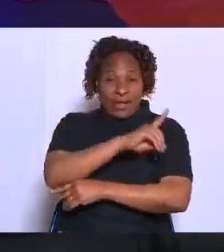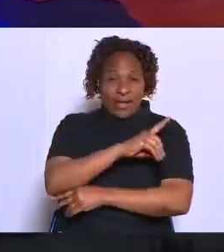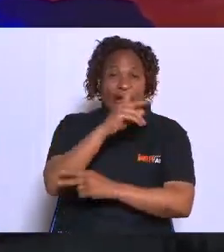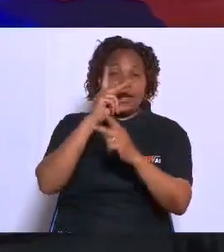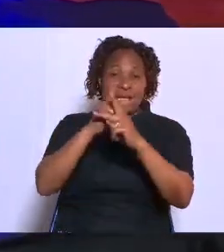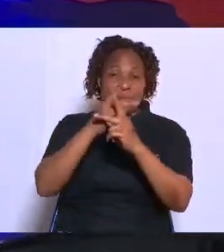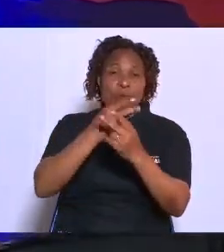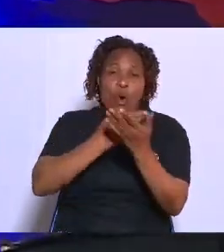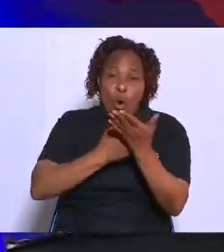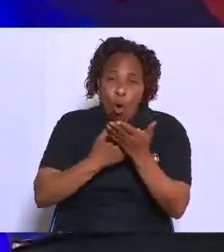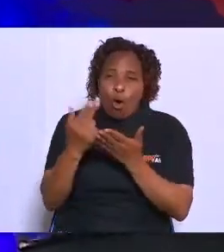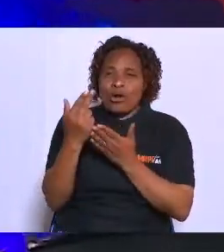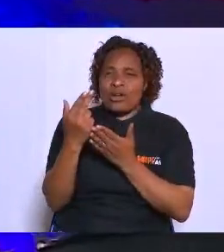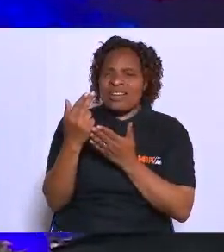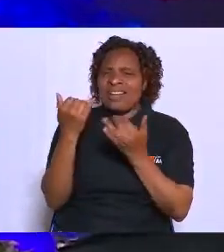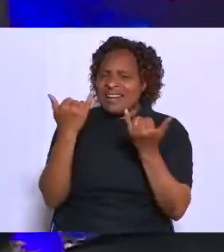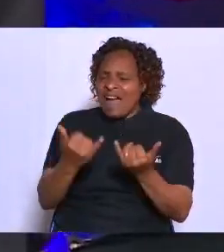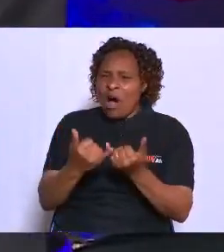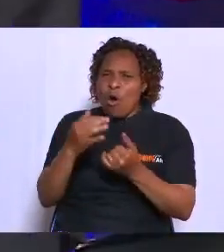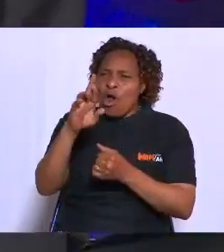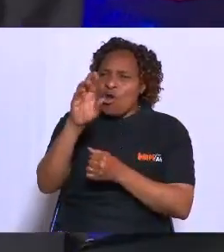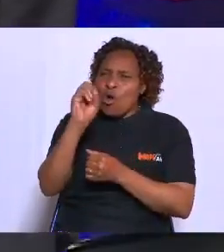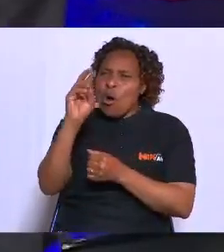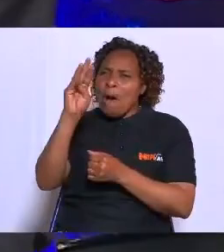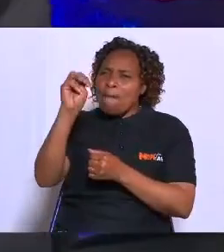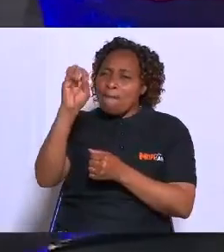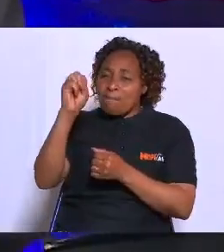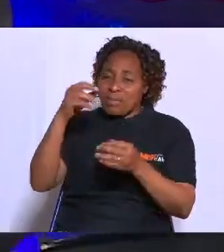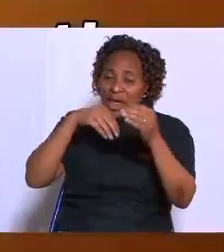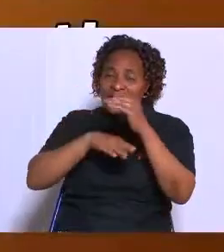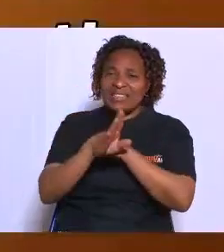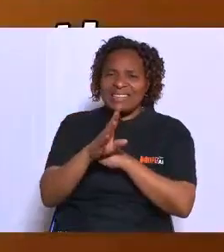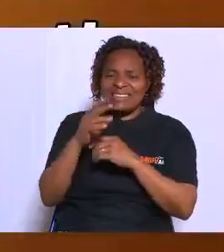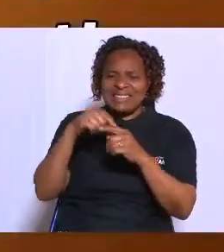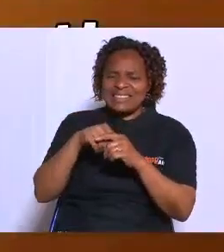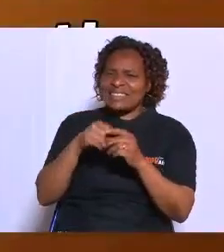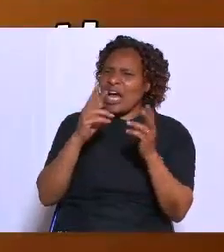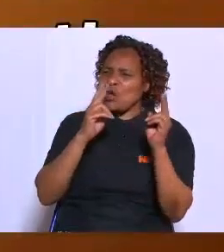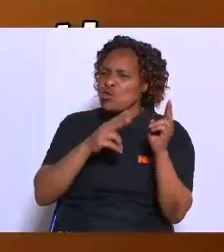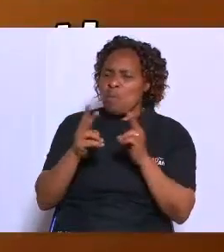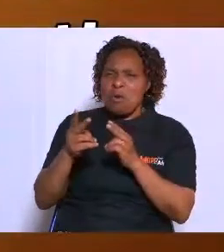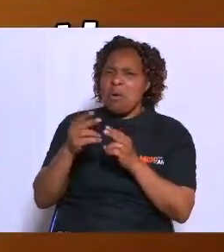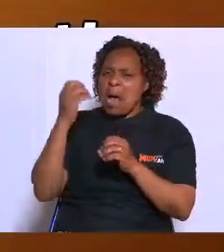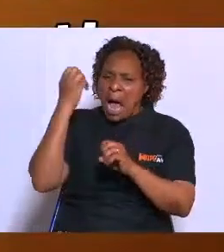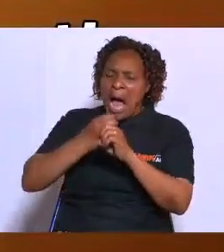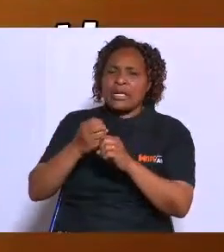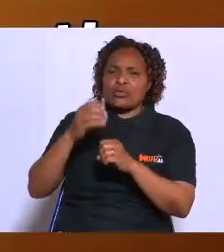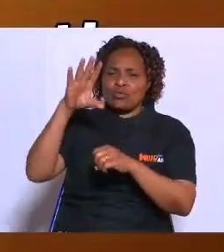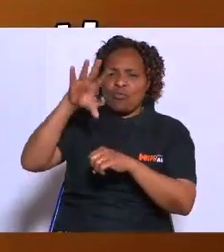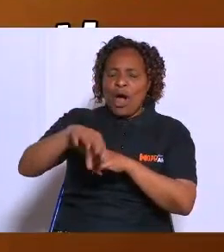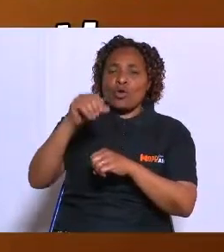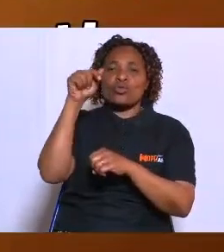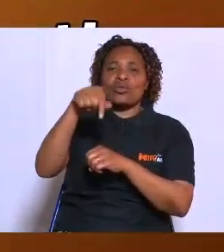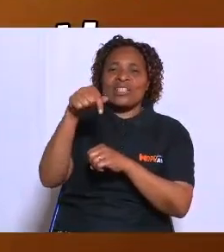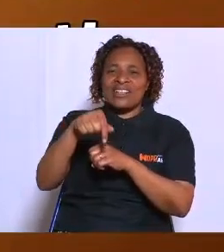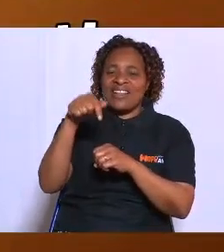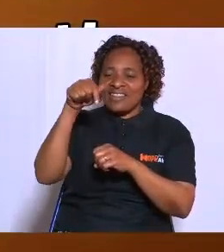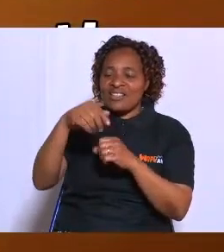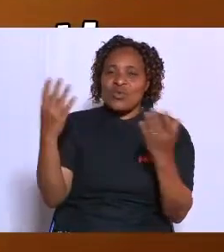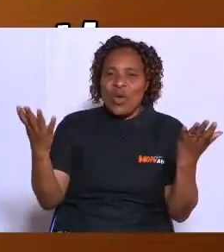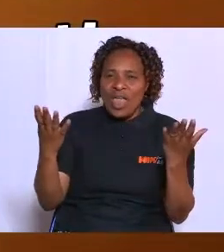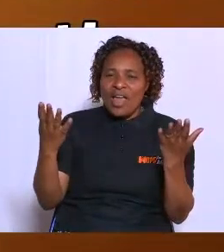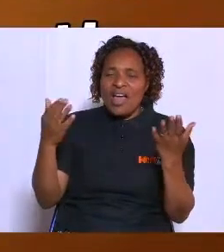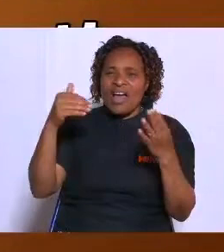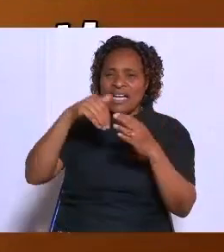holy now if you go to Rome this is an unusual picture very difficult to get today this is in the